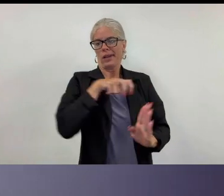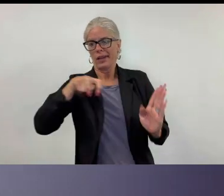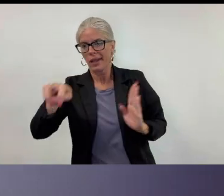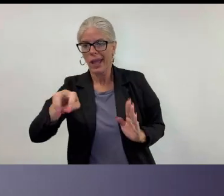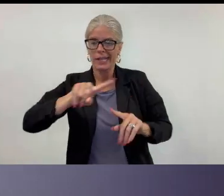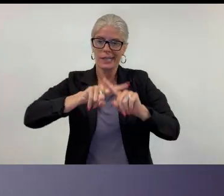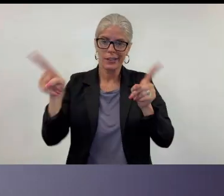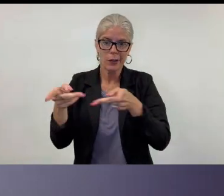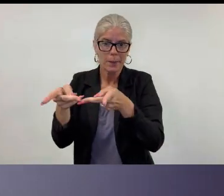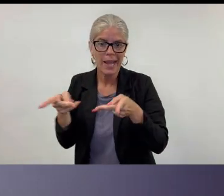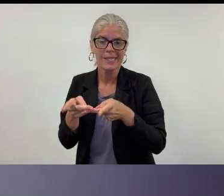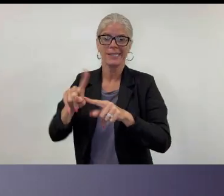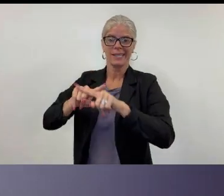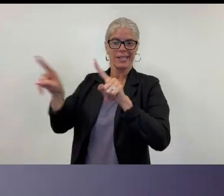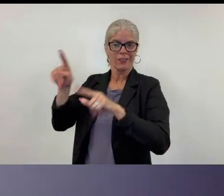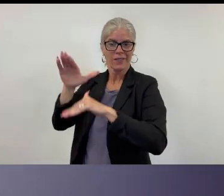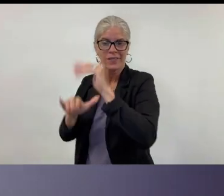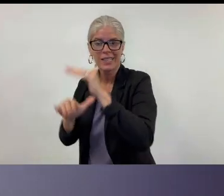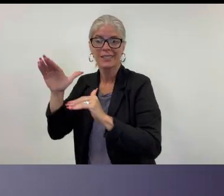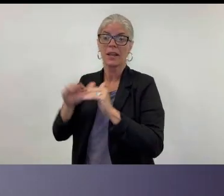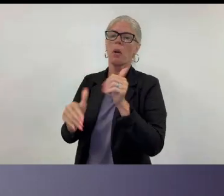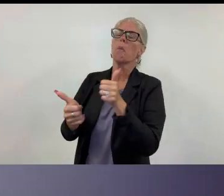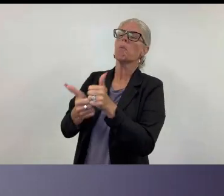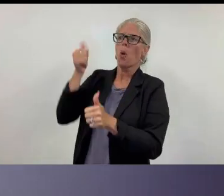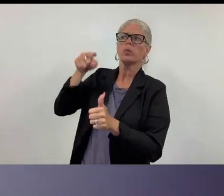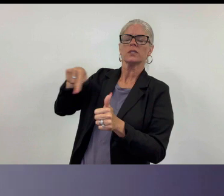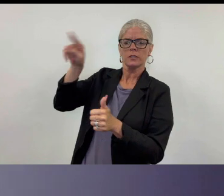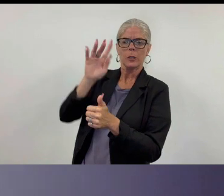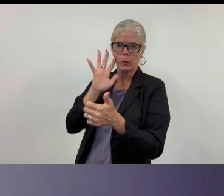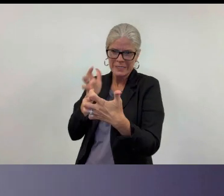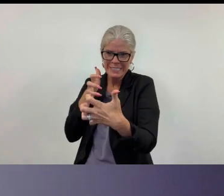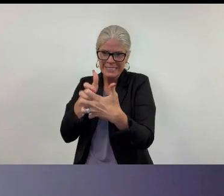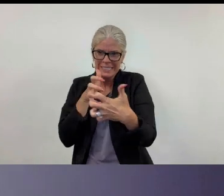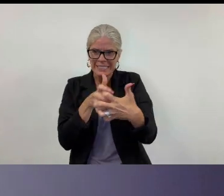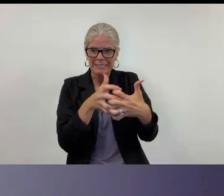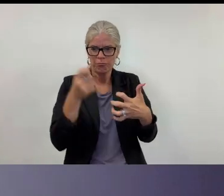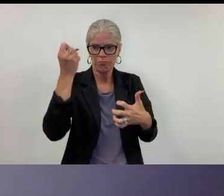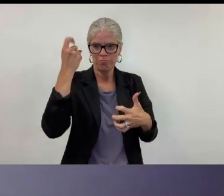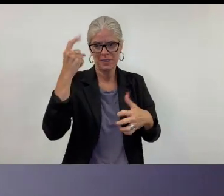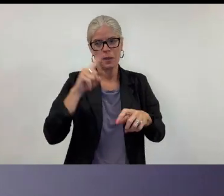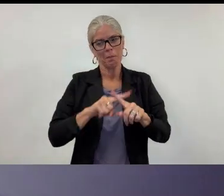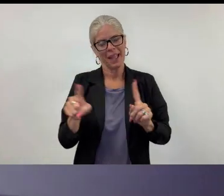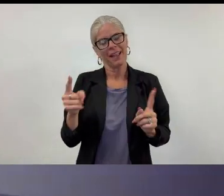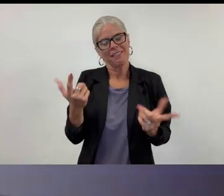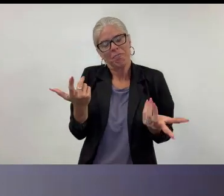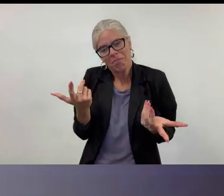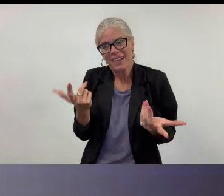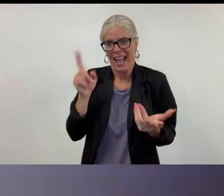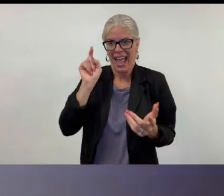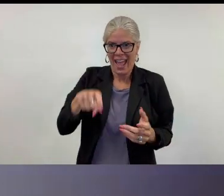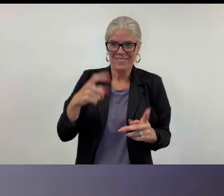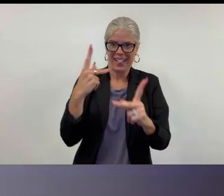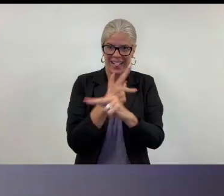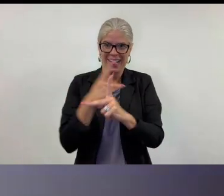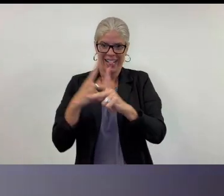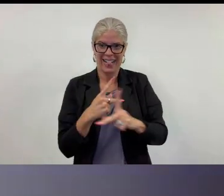will accommodate that. It's kind of unusual. Now, if there's particular equipment that you have to get into the chair for the eye exam